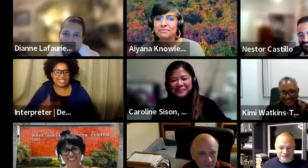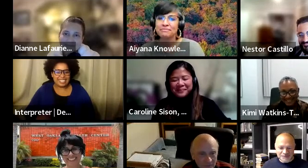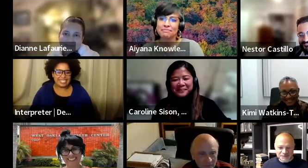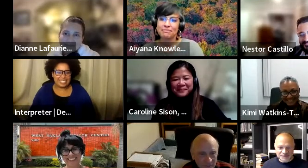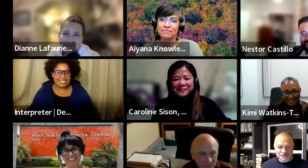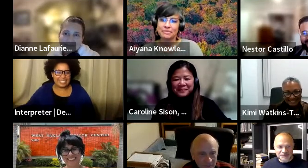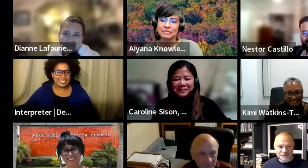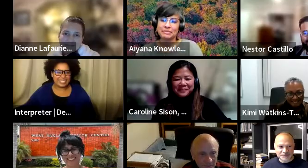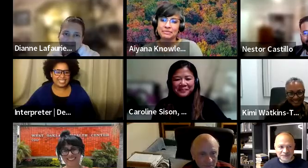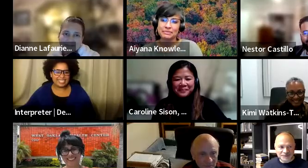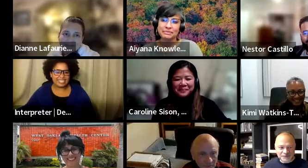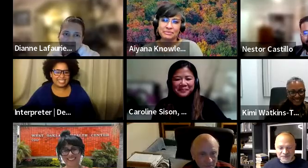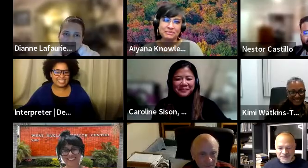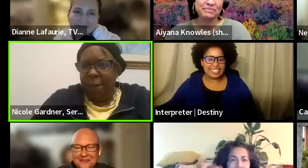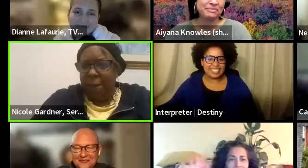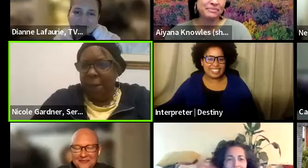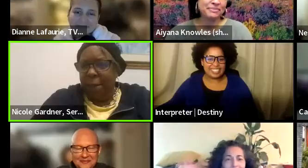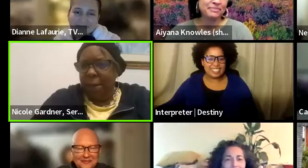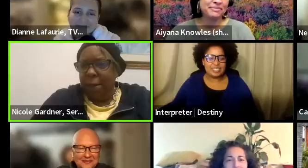Peace Right. and blessings.